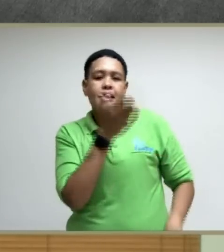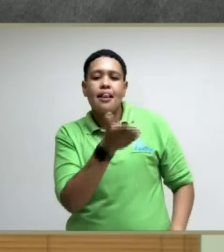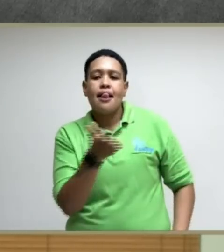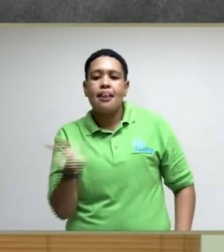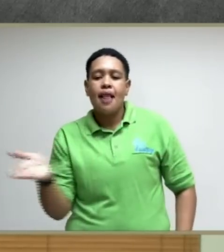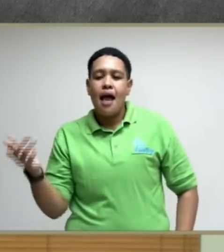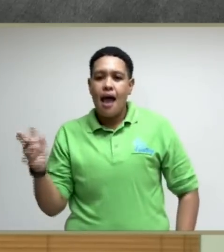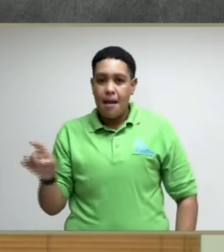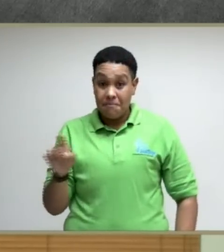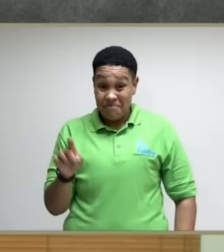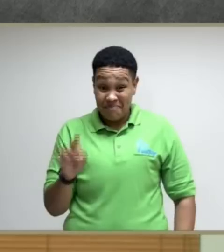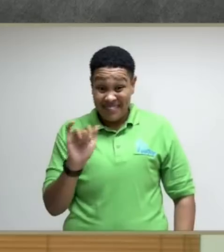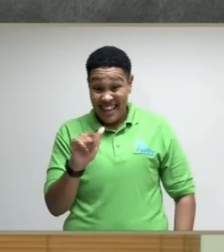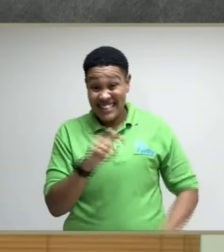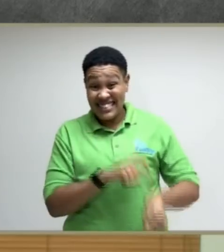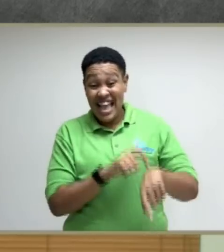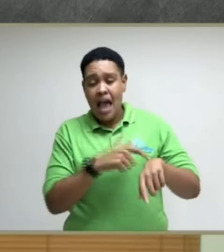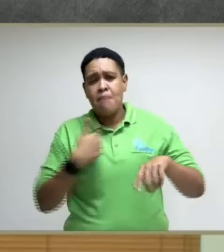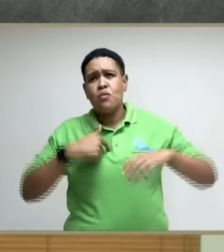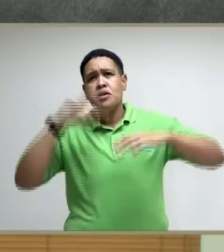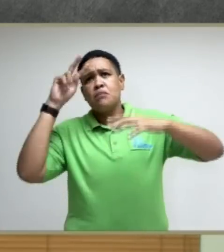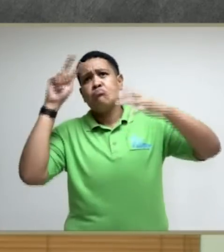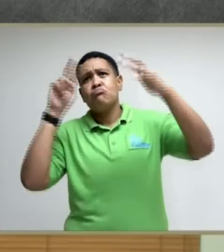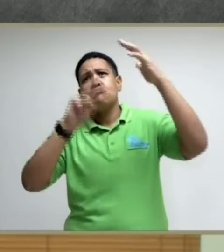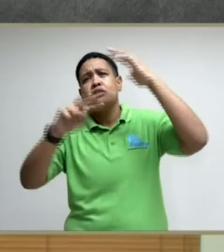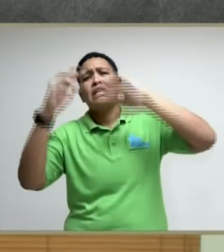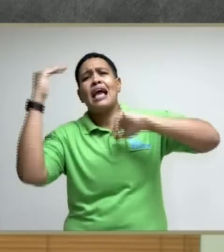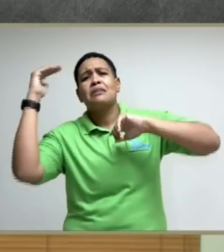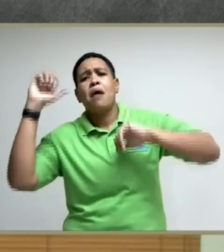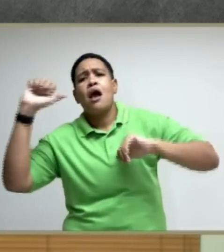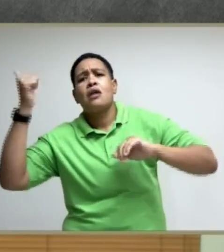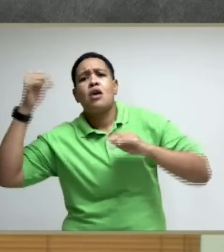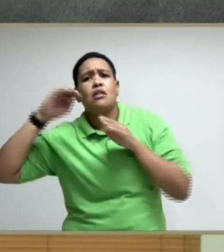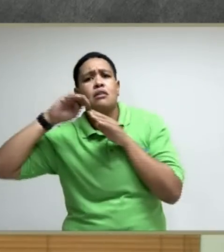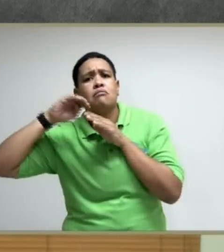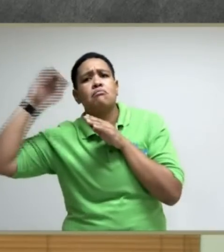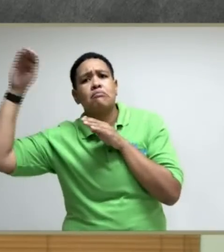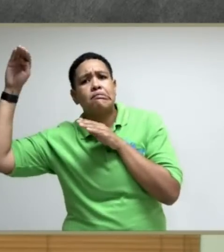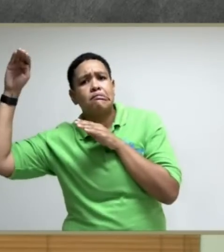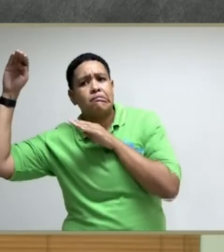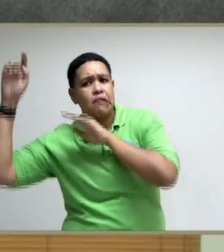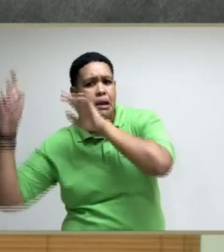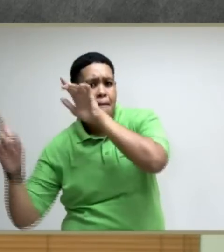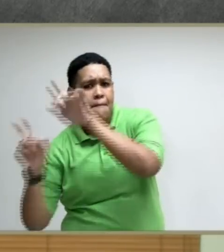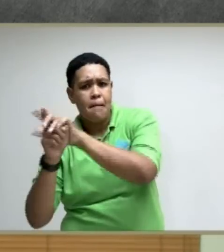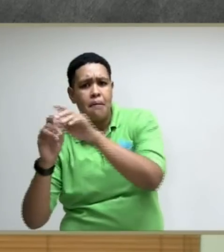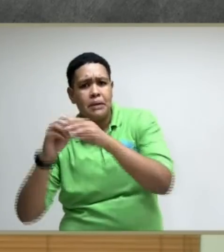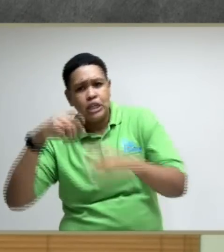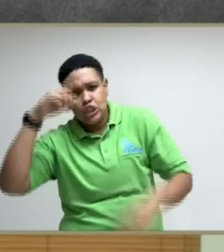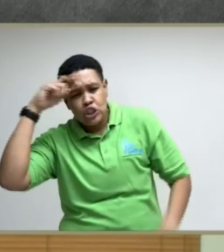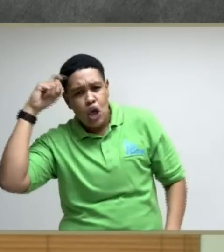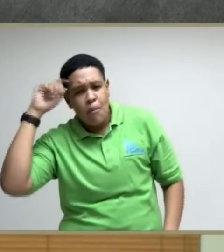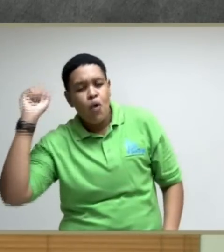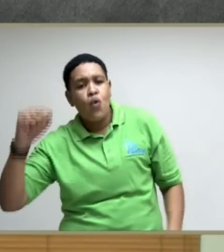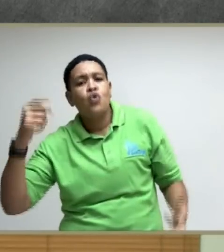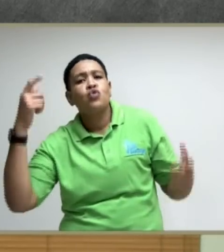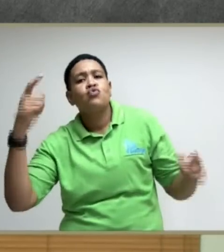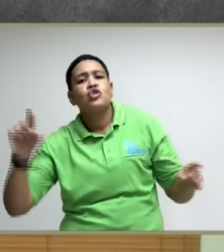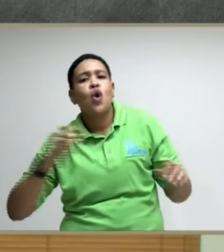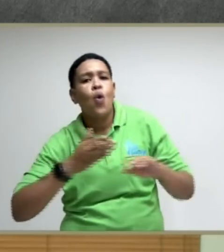And at that time, we projected that another peak coming up in the summer months could result in